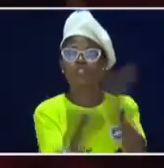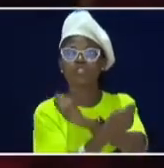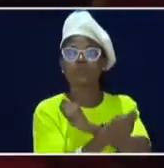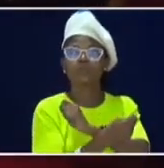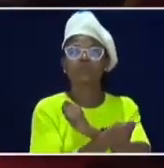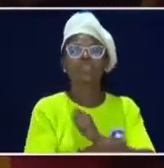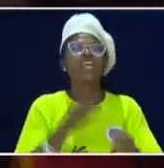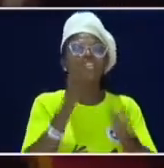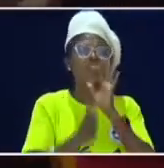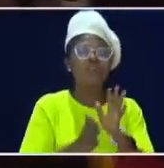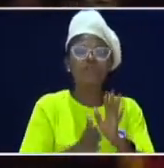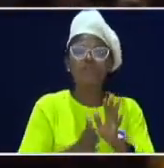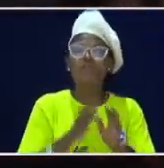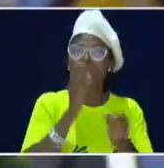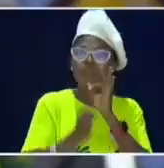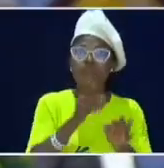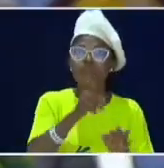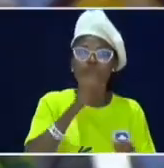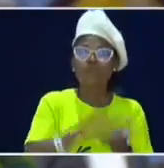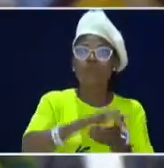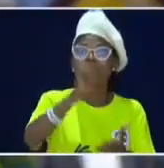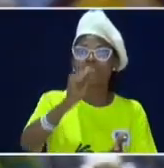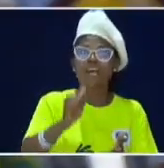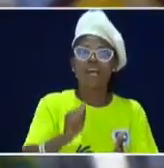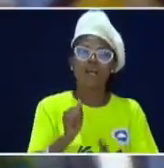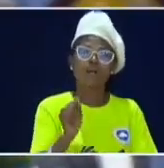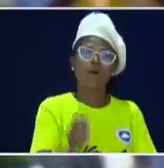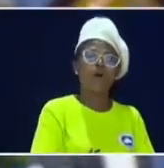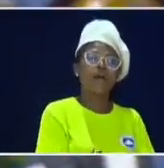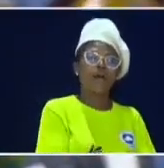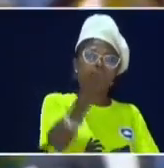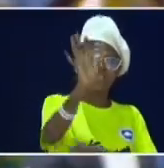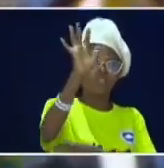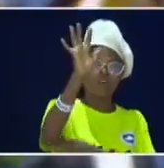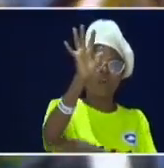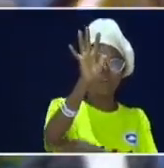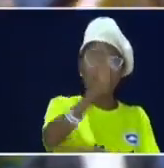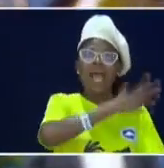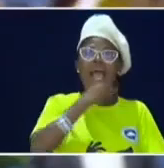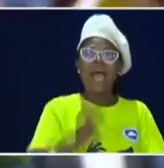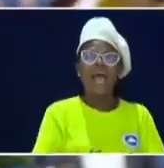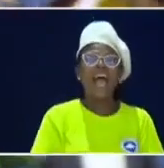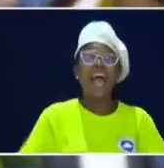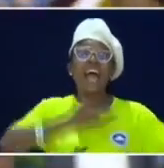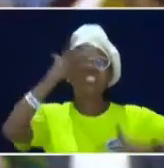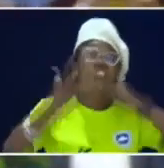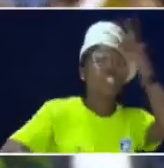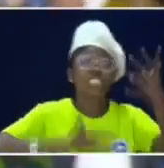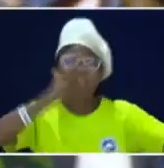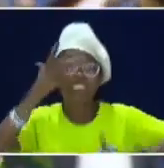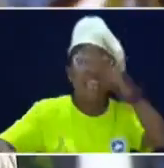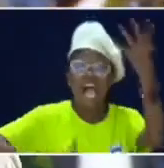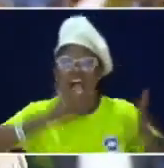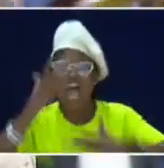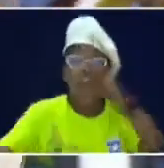If you believe it thunderously once again, raise your hands and give the Lord a shout.